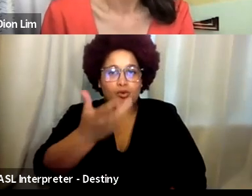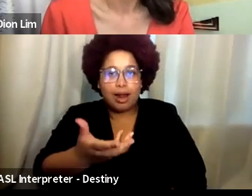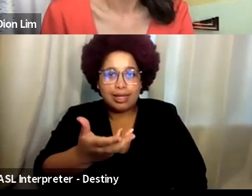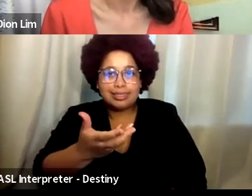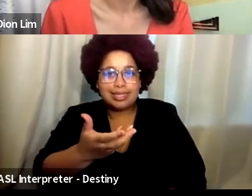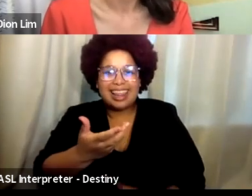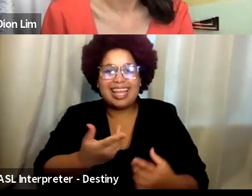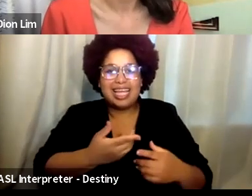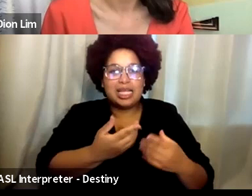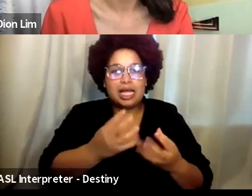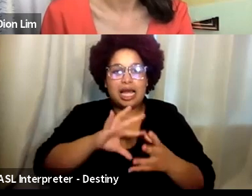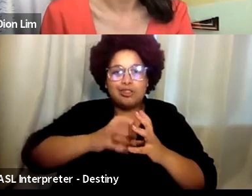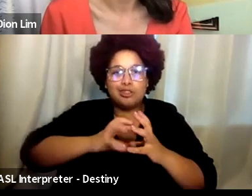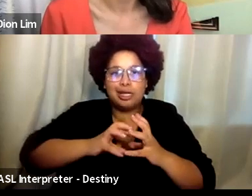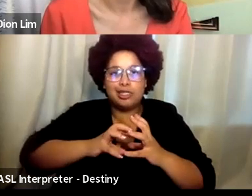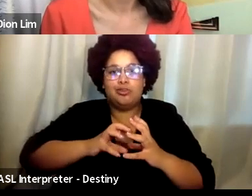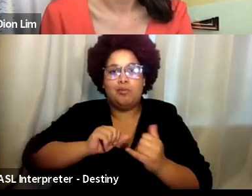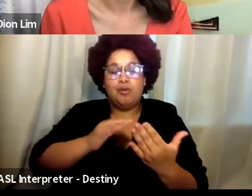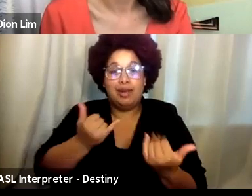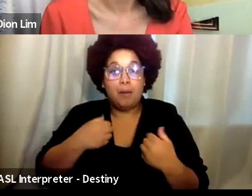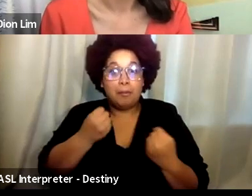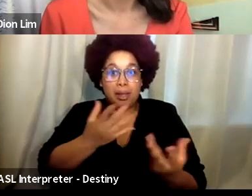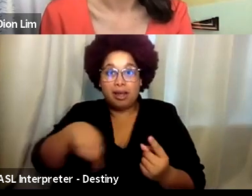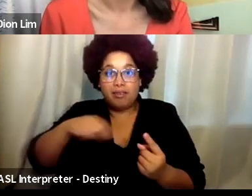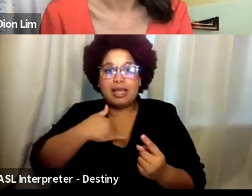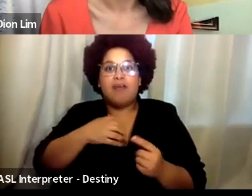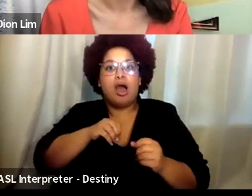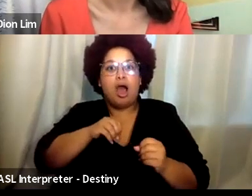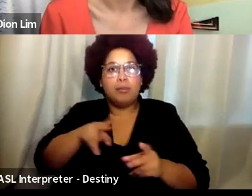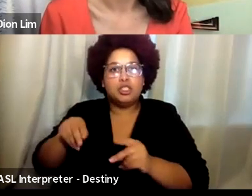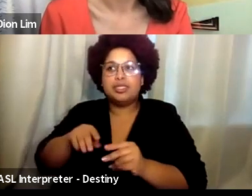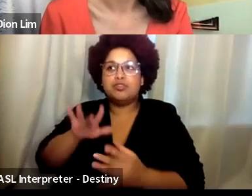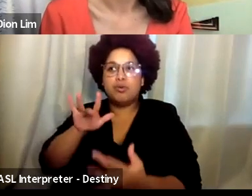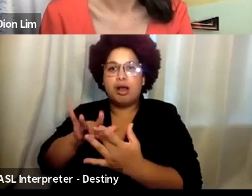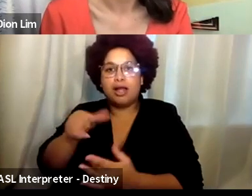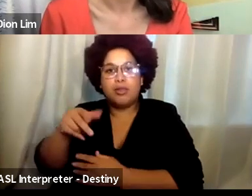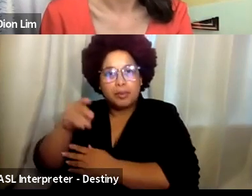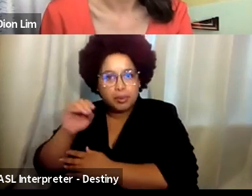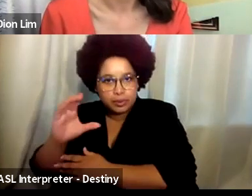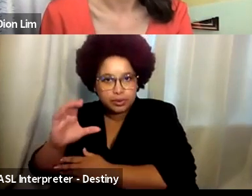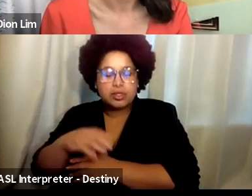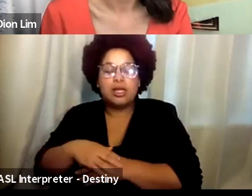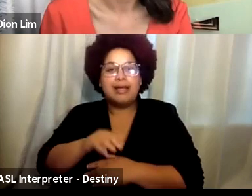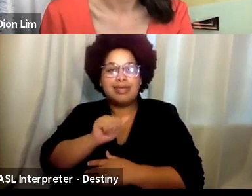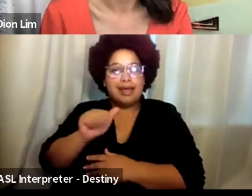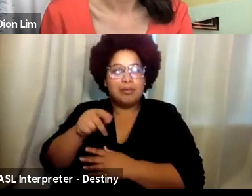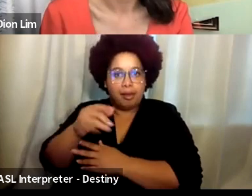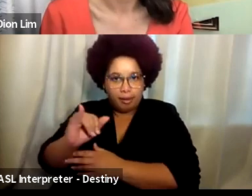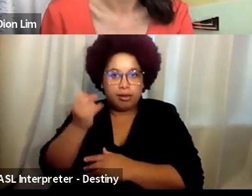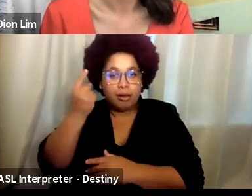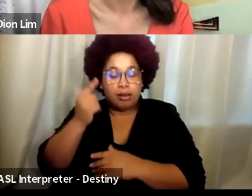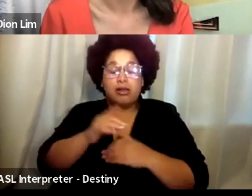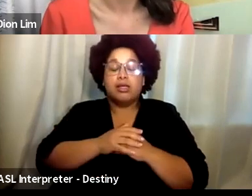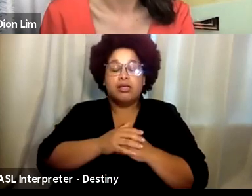intersectional ways. And all of us, I think, have an opportunity now to reach out to other communities of color and be an ally as AAPIs. I think we're in a